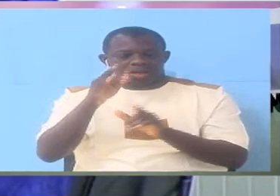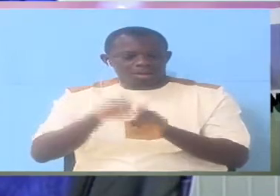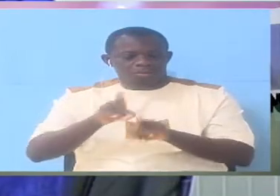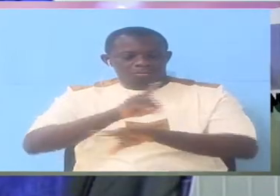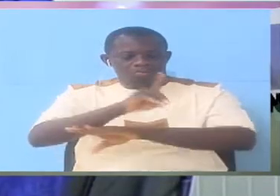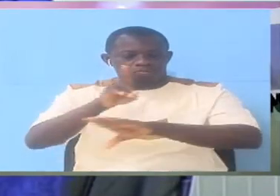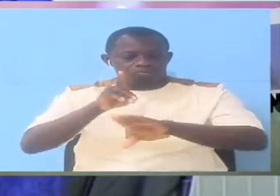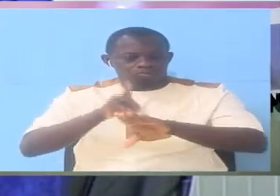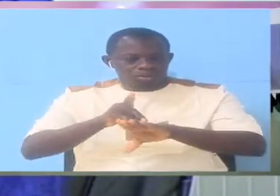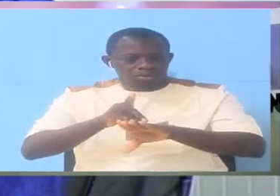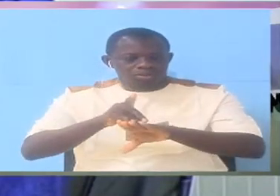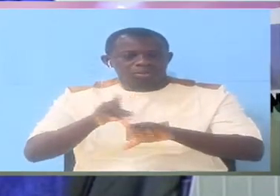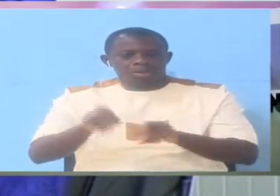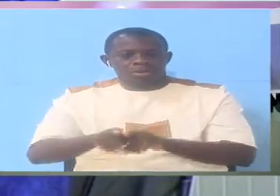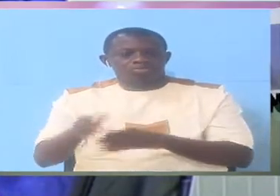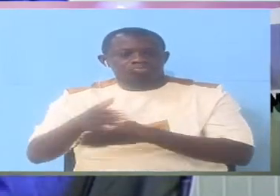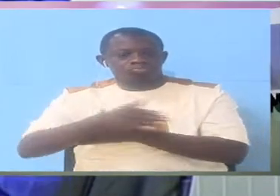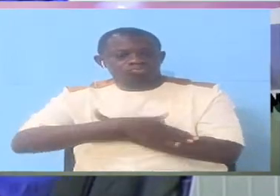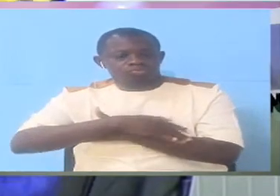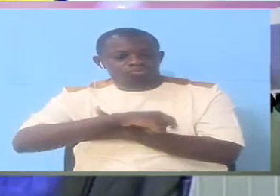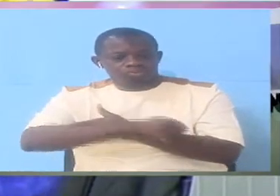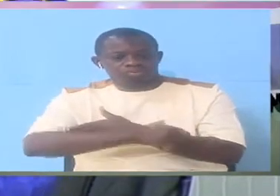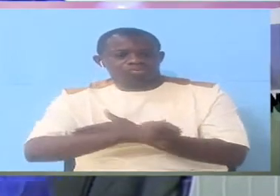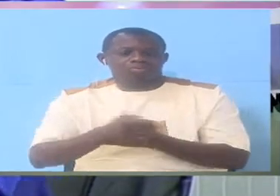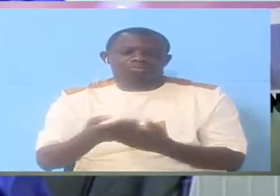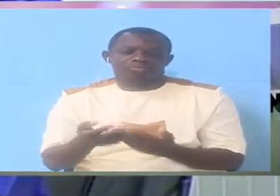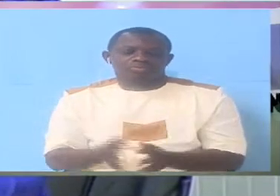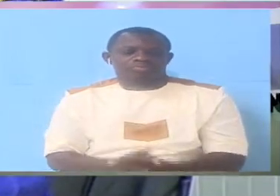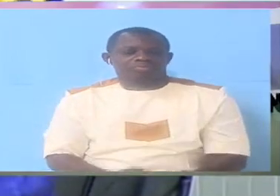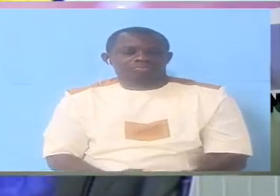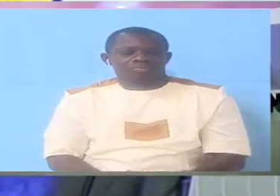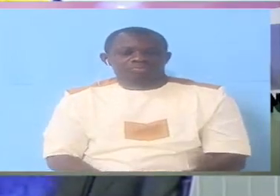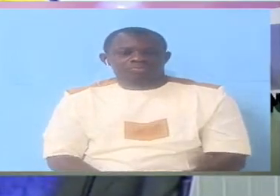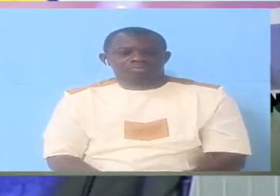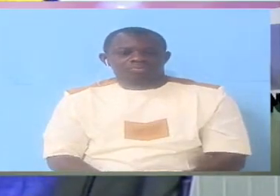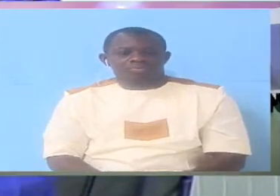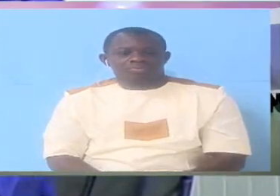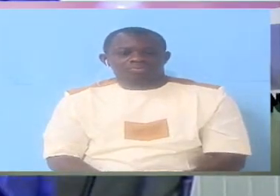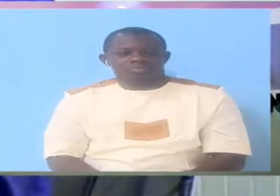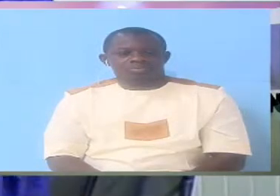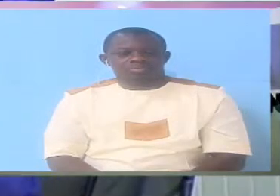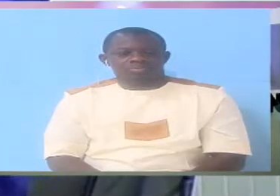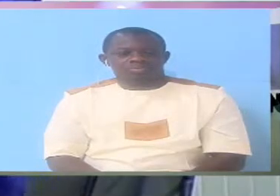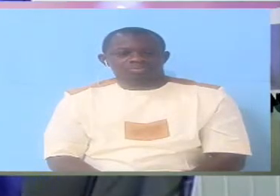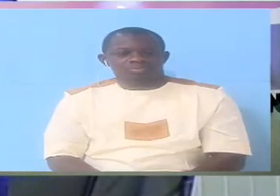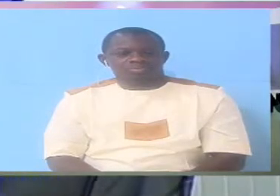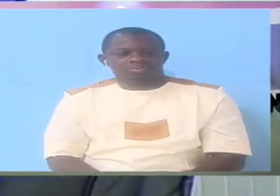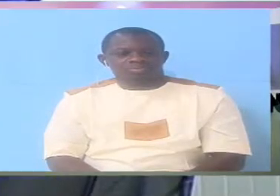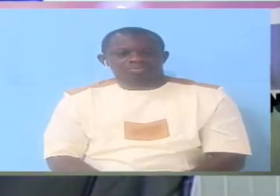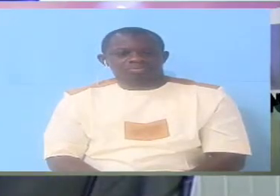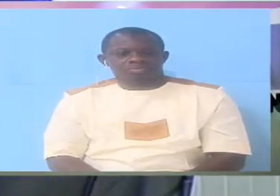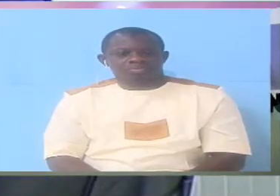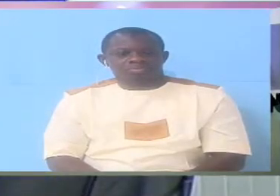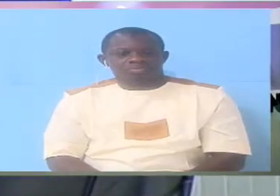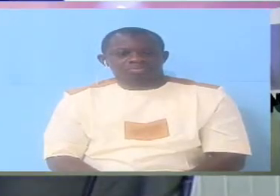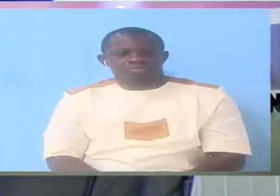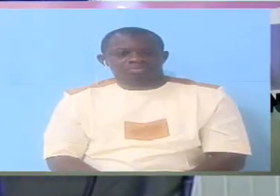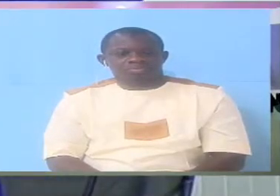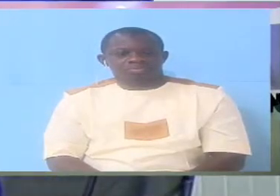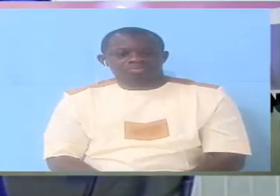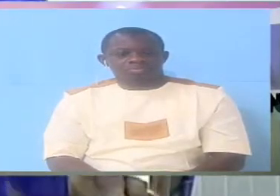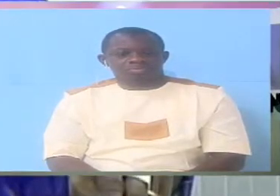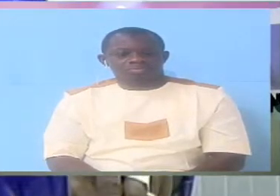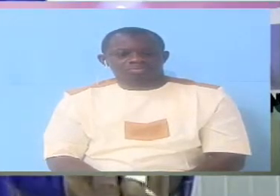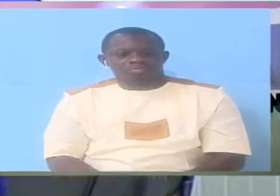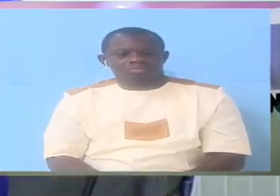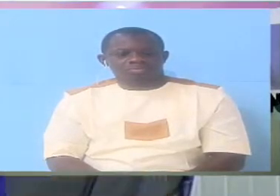been closed. Yeah, sorong hani sukur kaito ima di mola kafuko. Itene dogo GPTC up